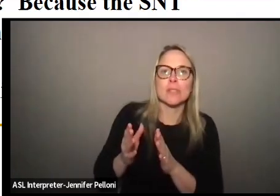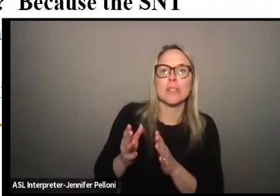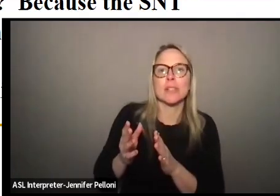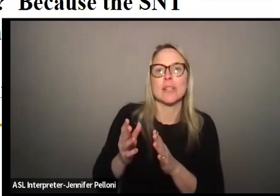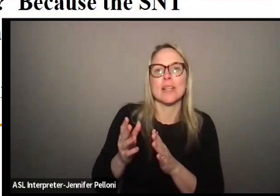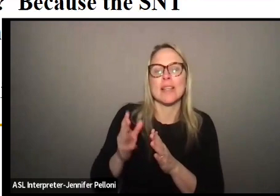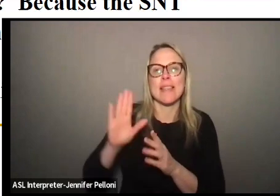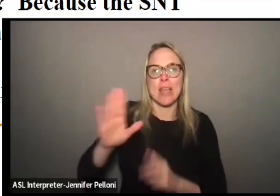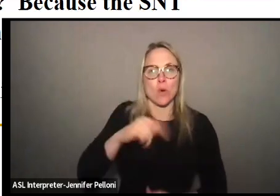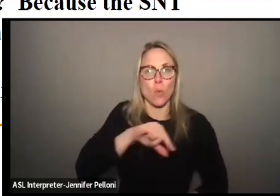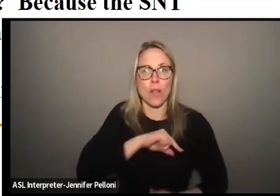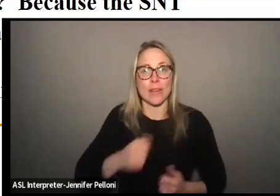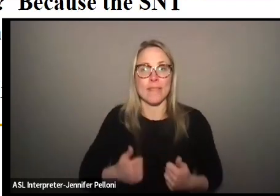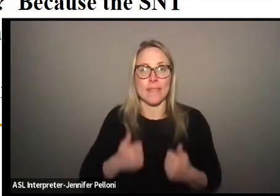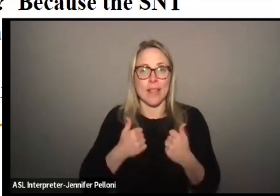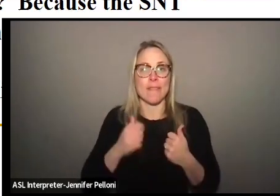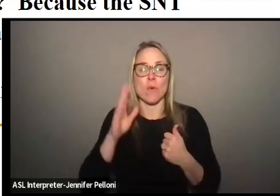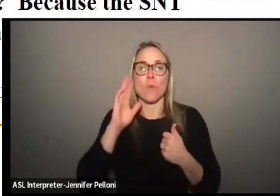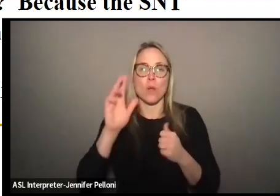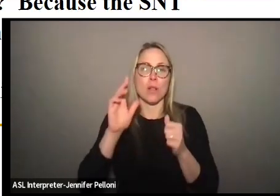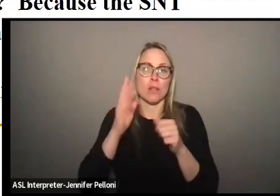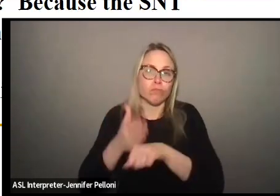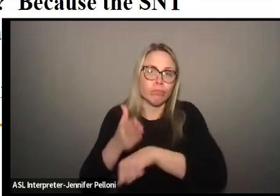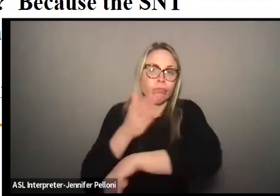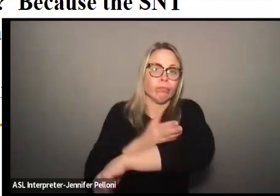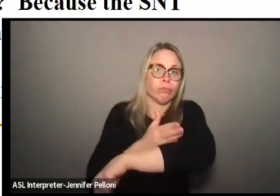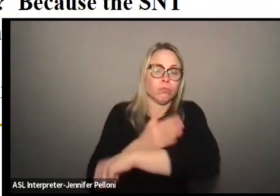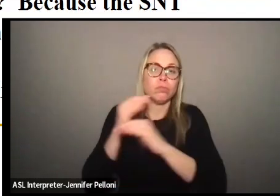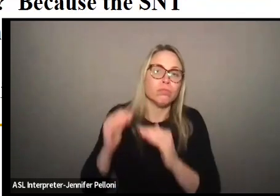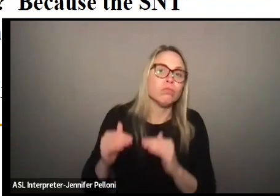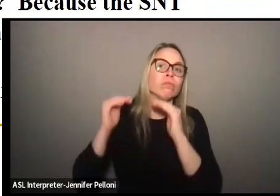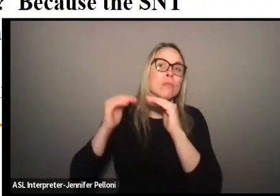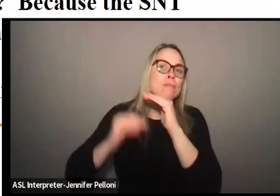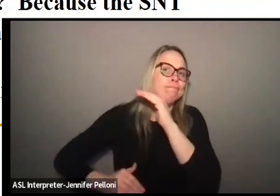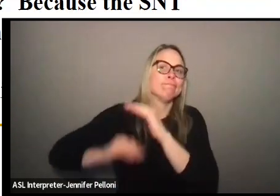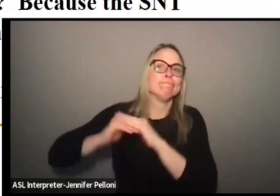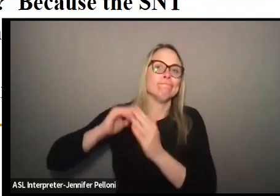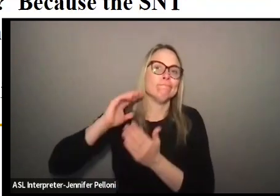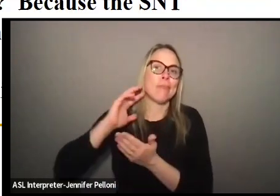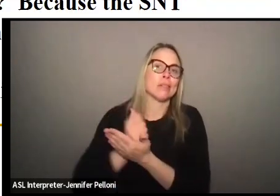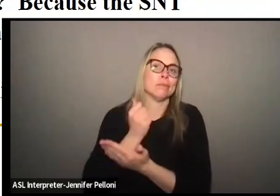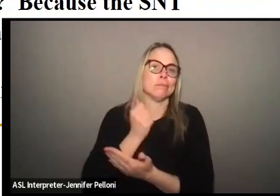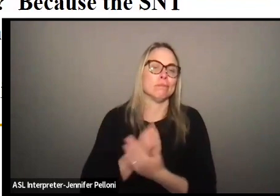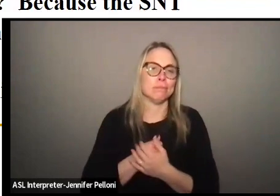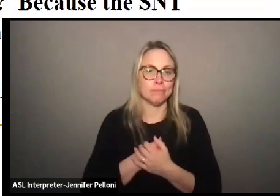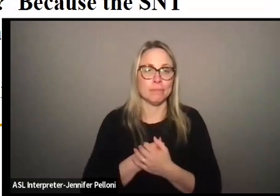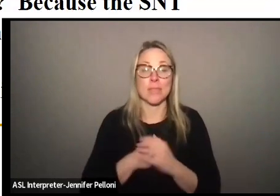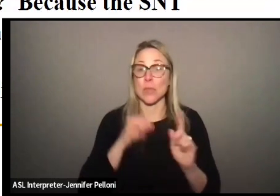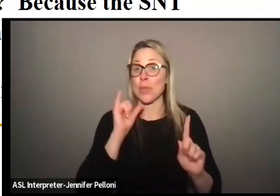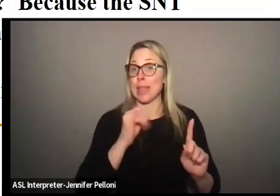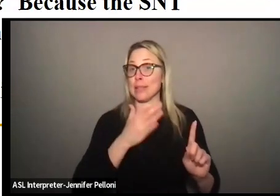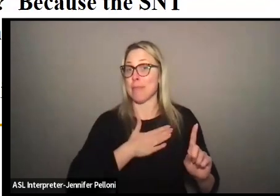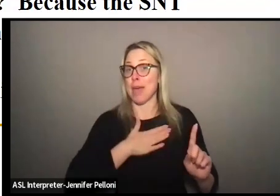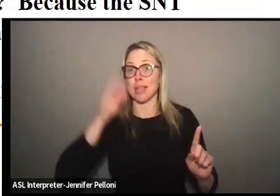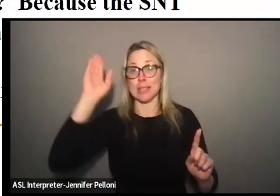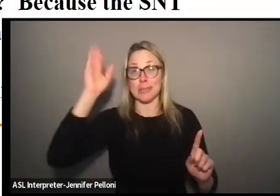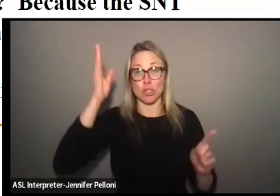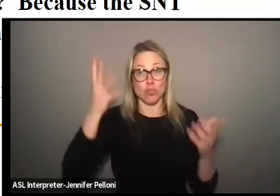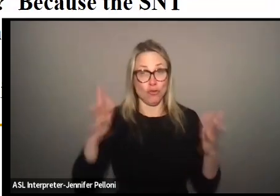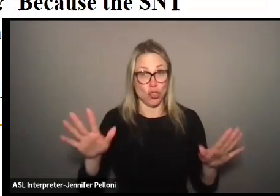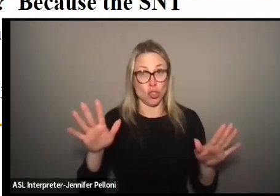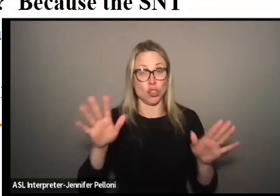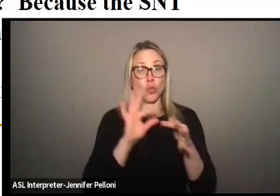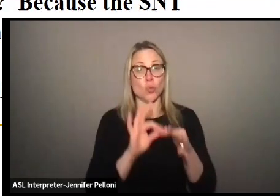quality of life is going to be enhanced to the fullest. So that's all that I have